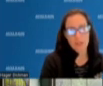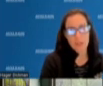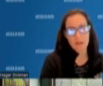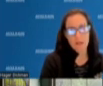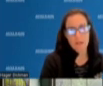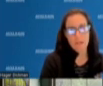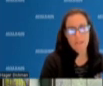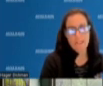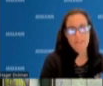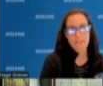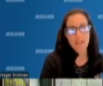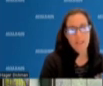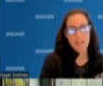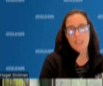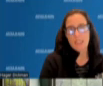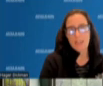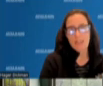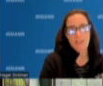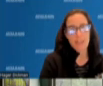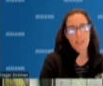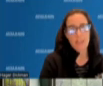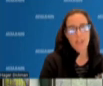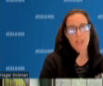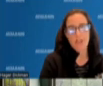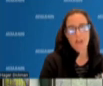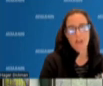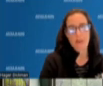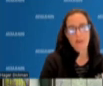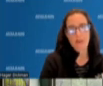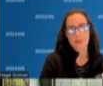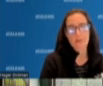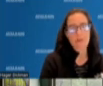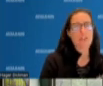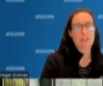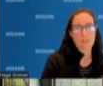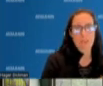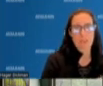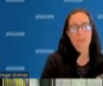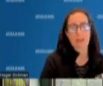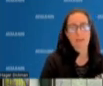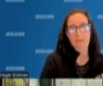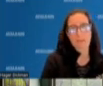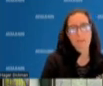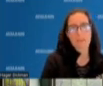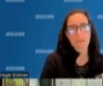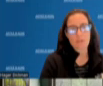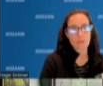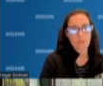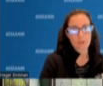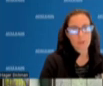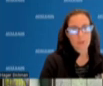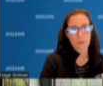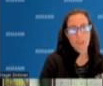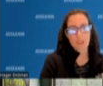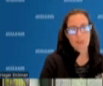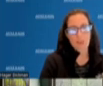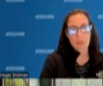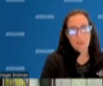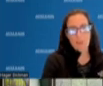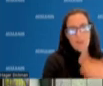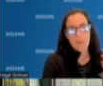is important, and clarifying, talking about administrative burdens and how difficult it is for